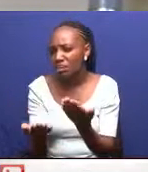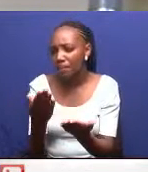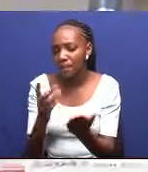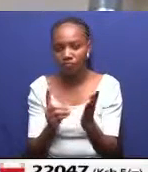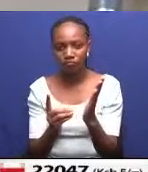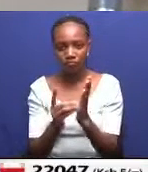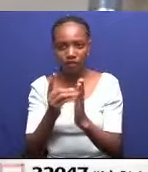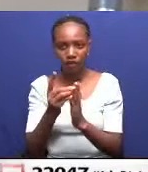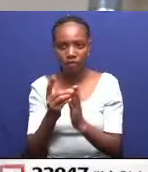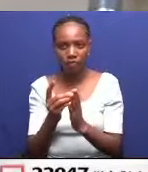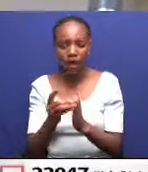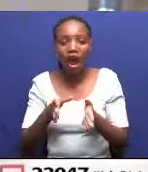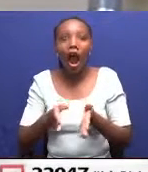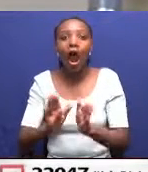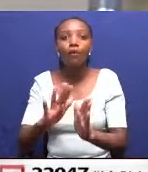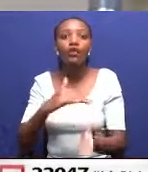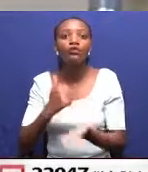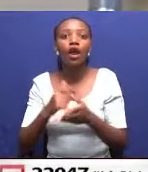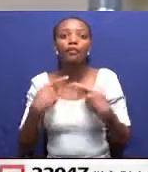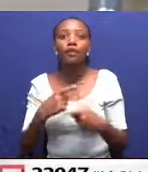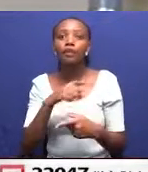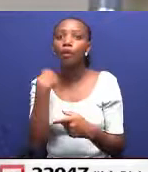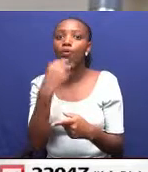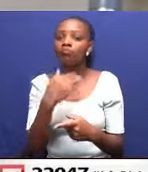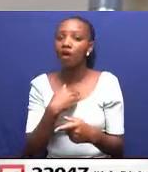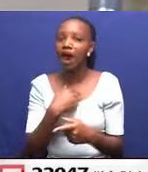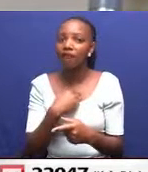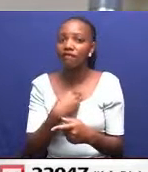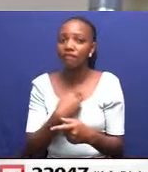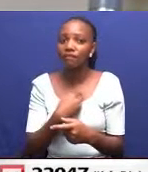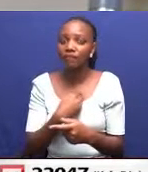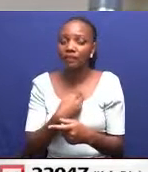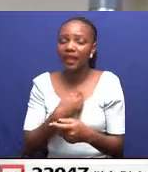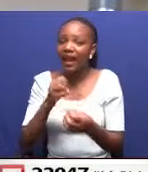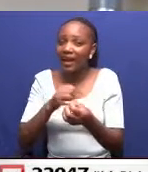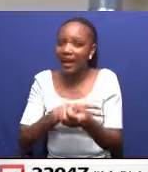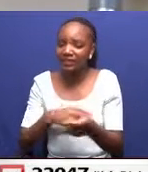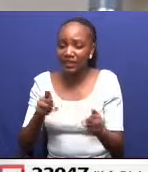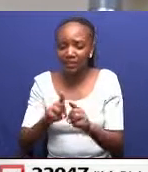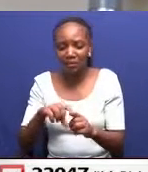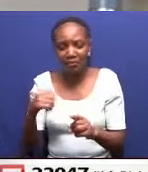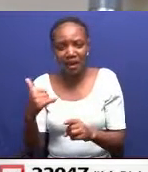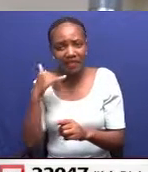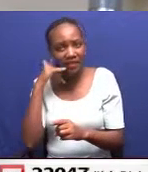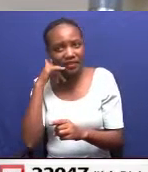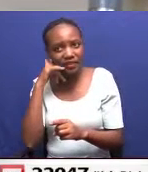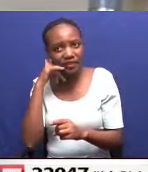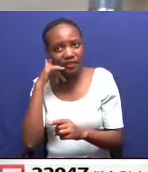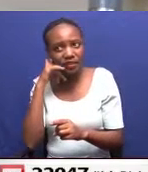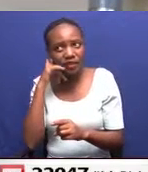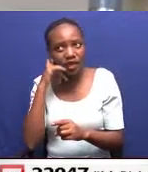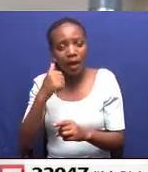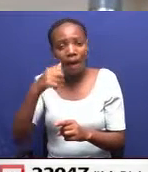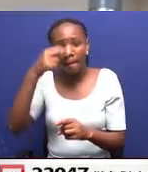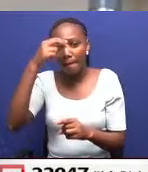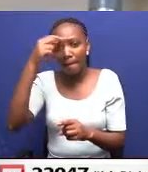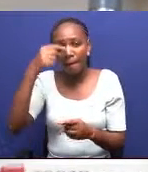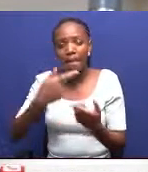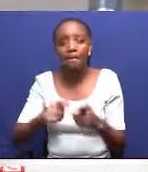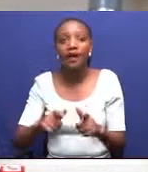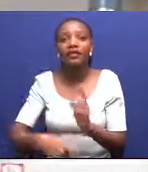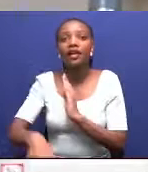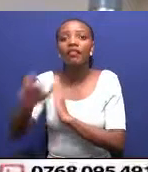a strategy of helping the people suffering from sickle cell anemia disease. It's by the grace of God and the help